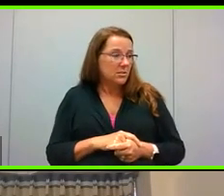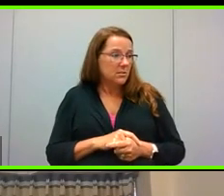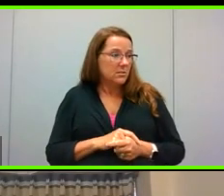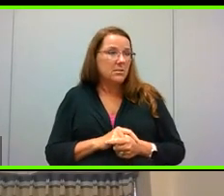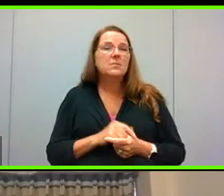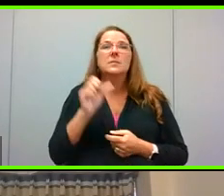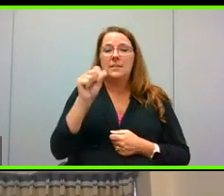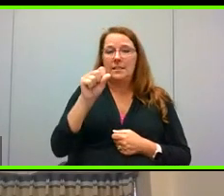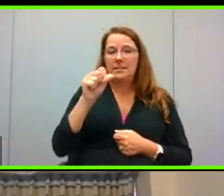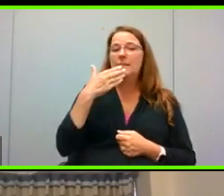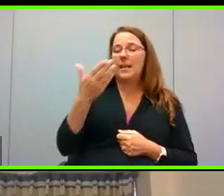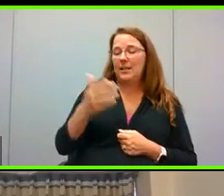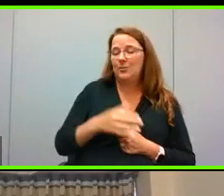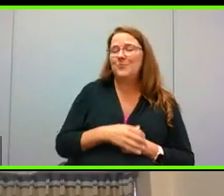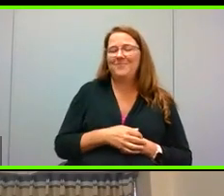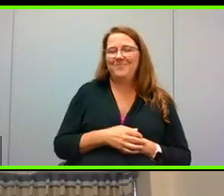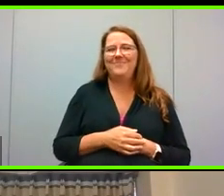Yes, thank you.